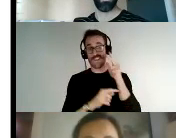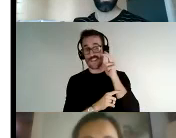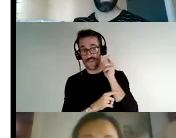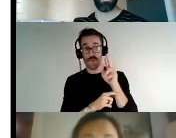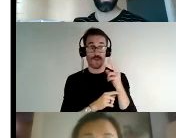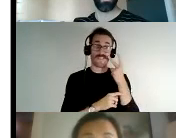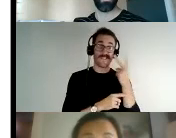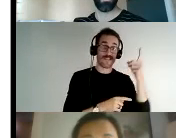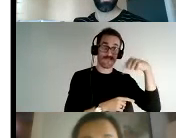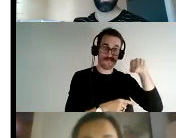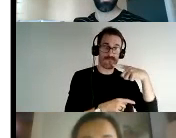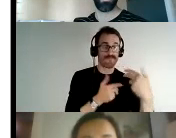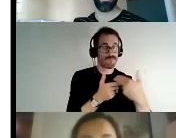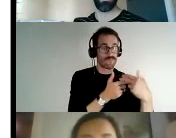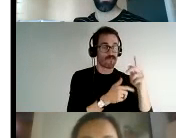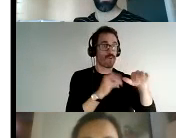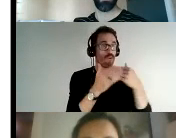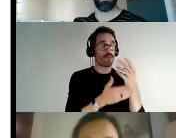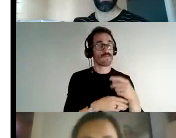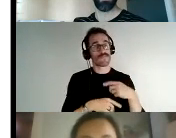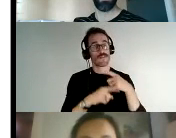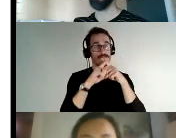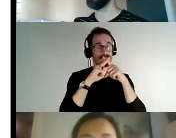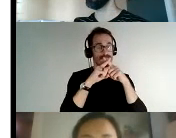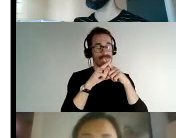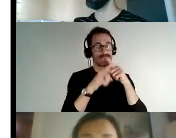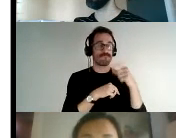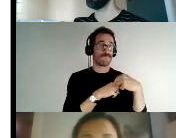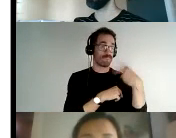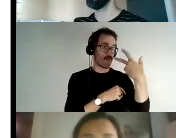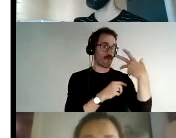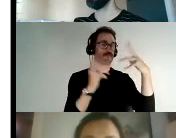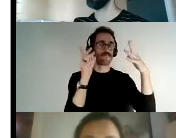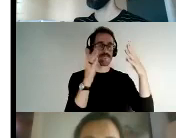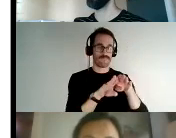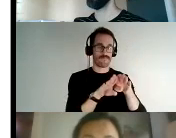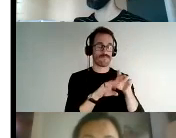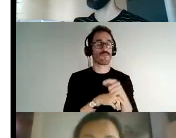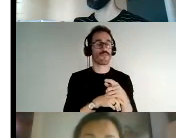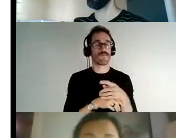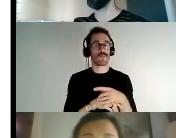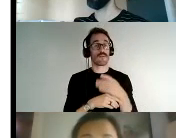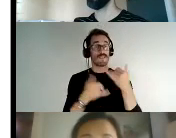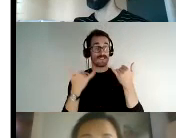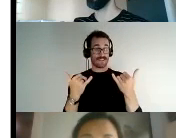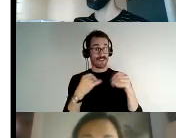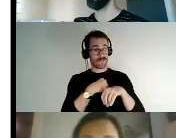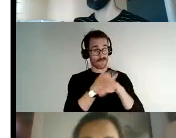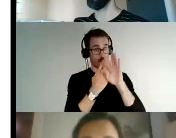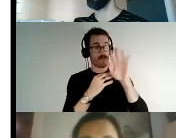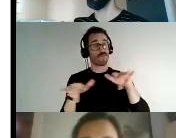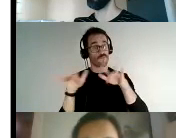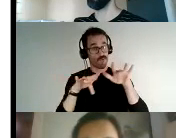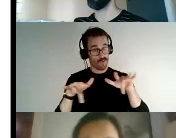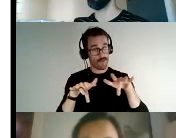video and audio have been muted. Happily, the webinar will be recorded and the slide deck as well will be available on our